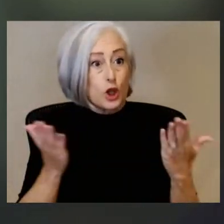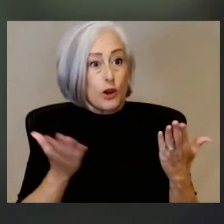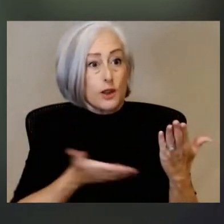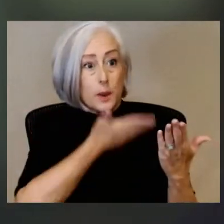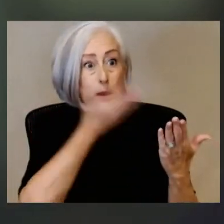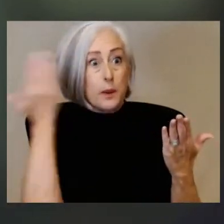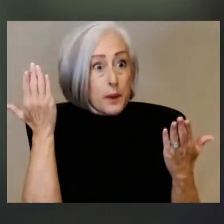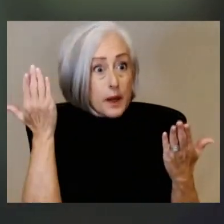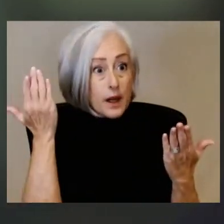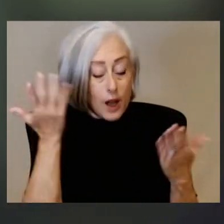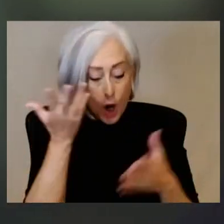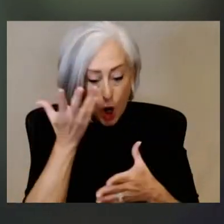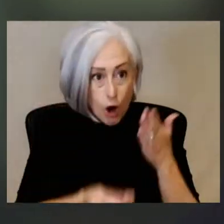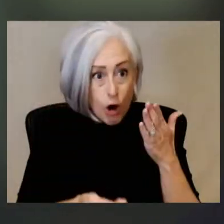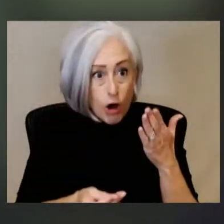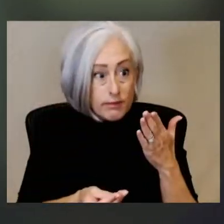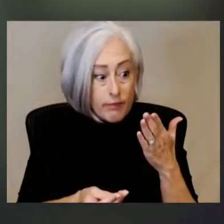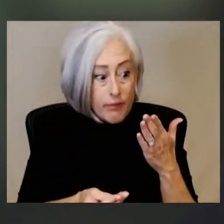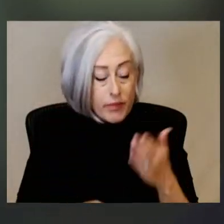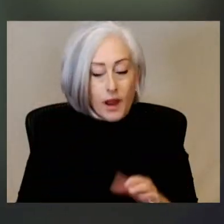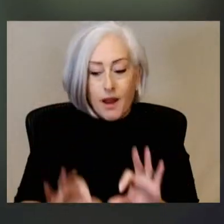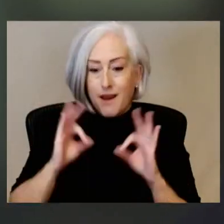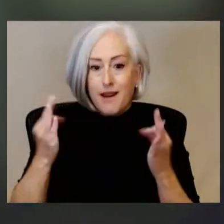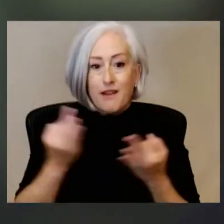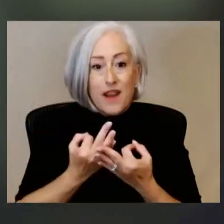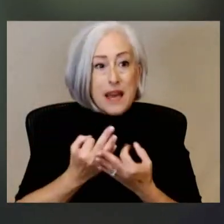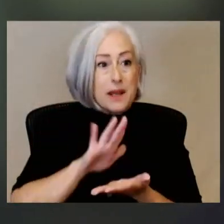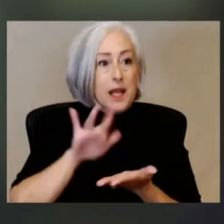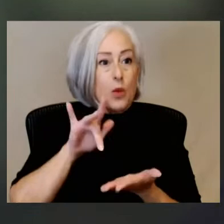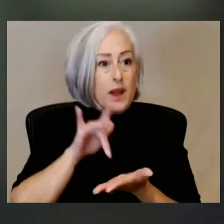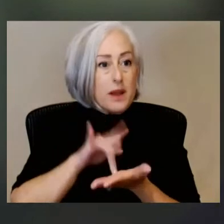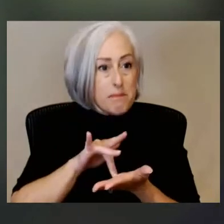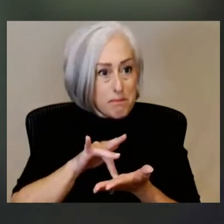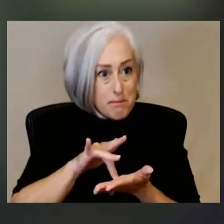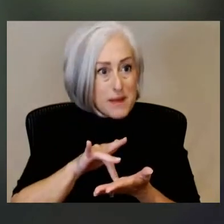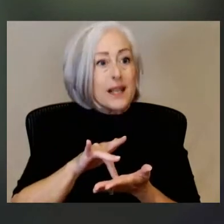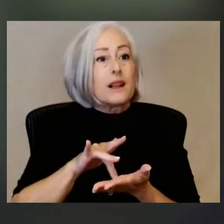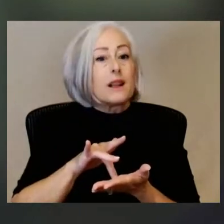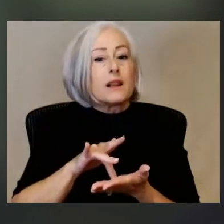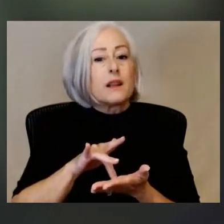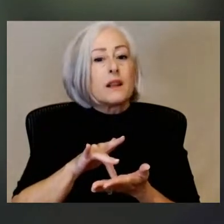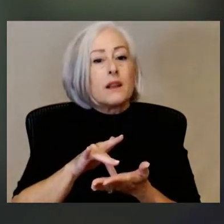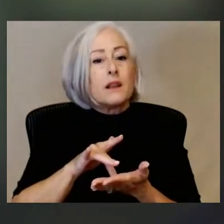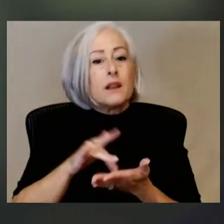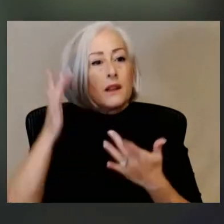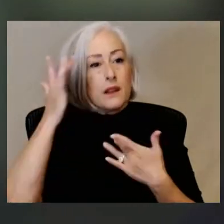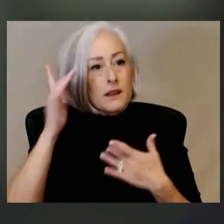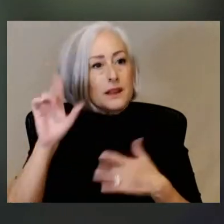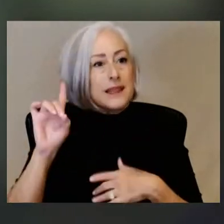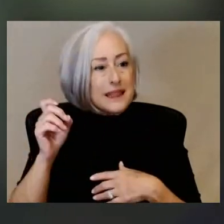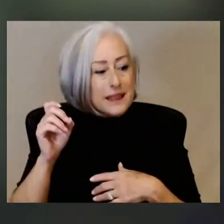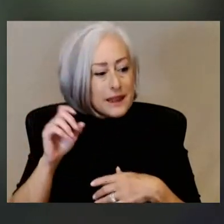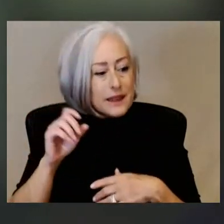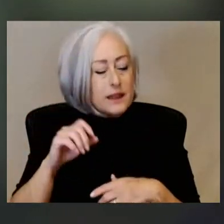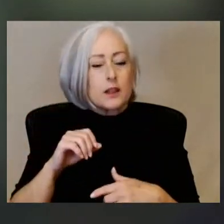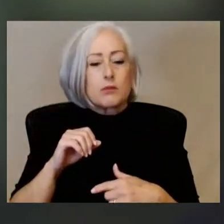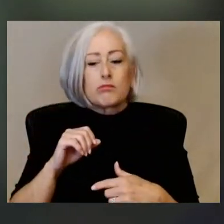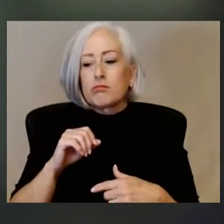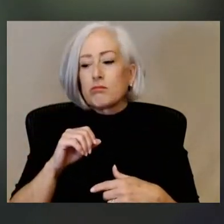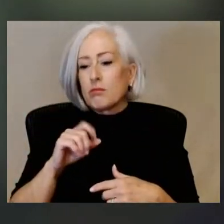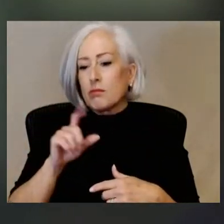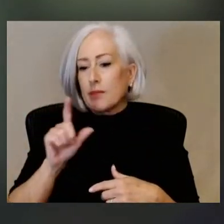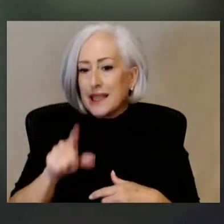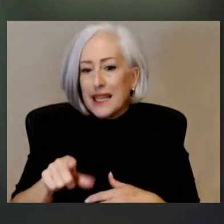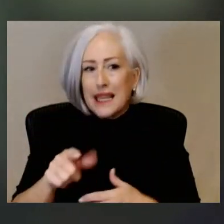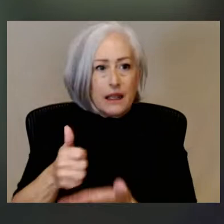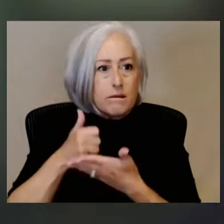So families going through middle stage and on, who were relying on respite services,